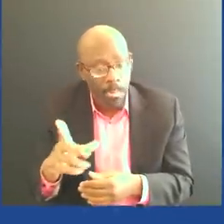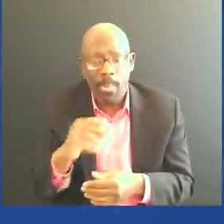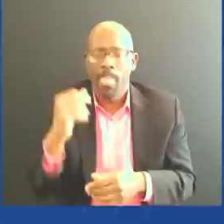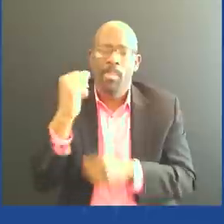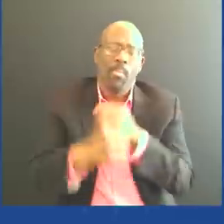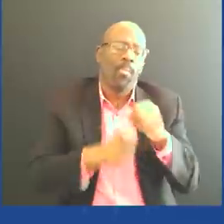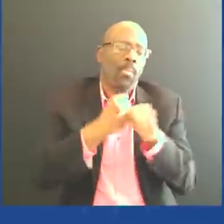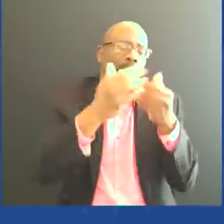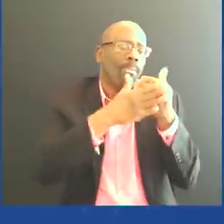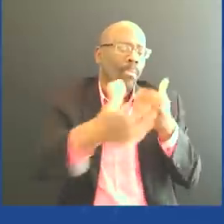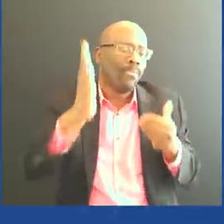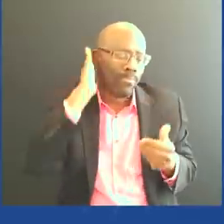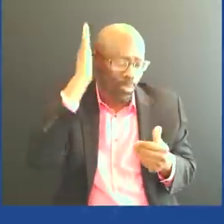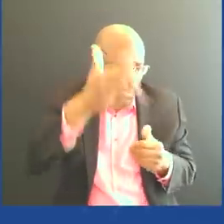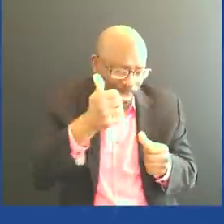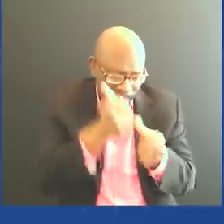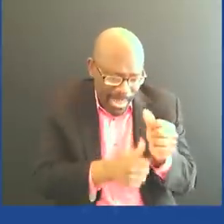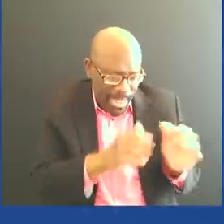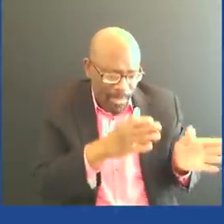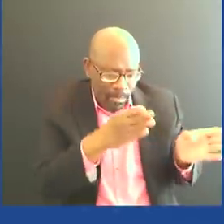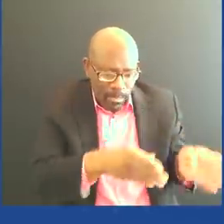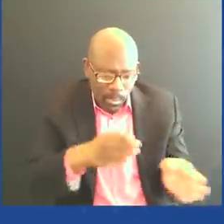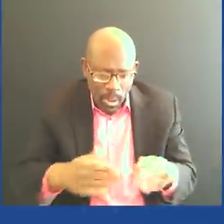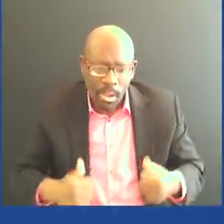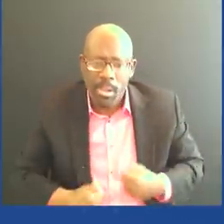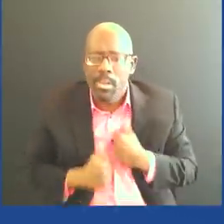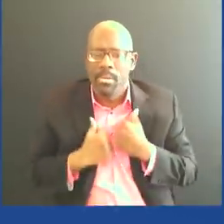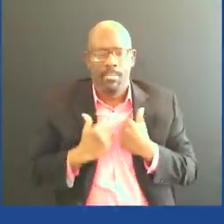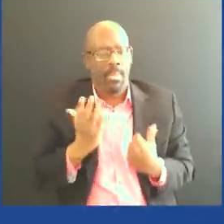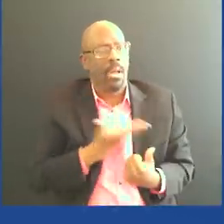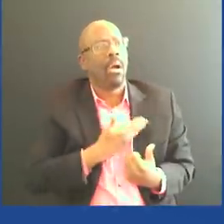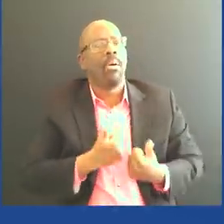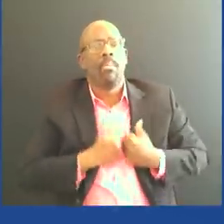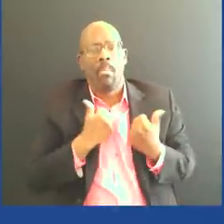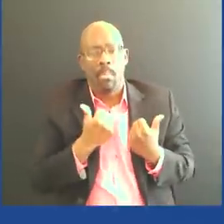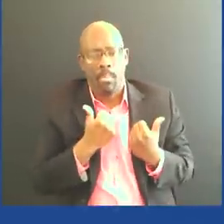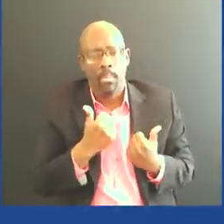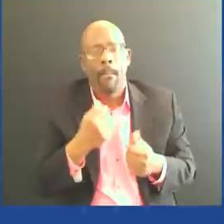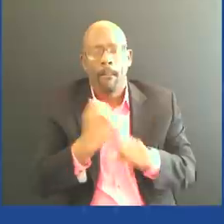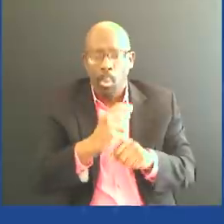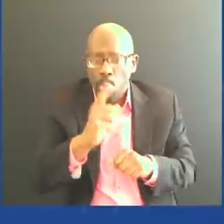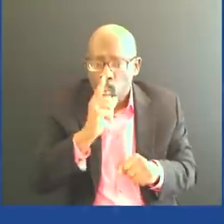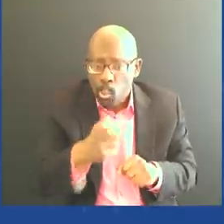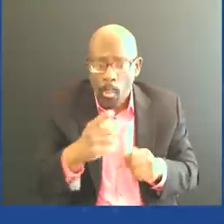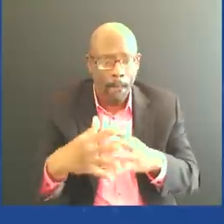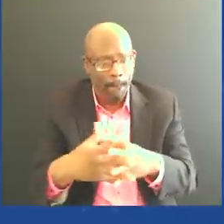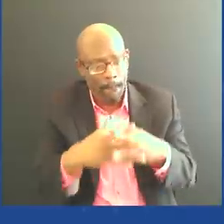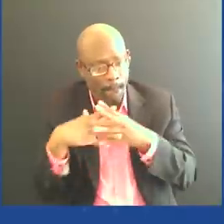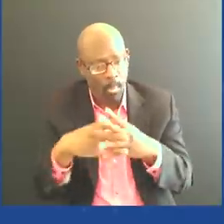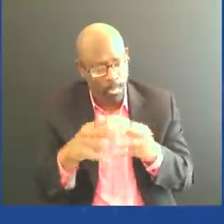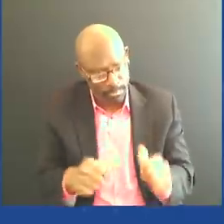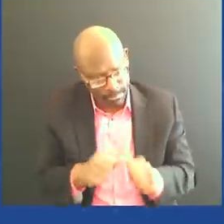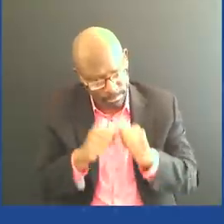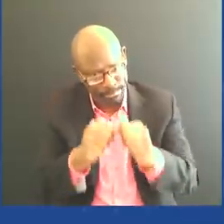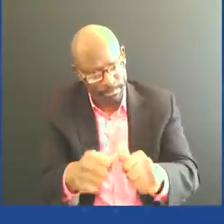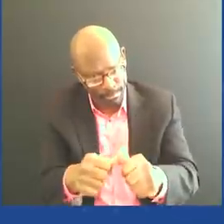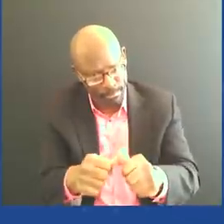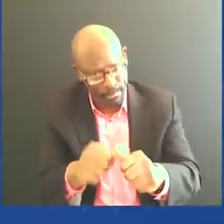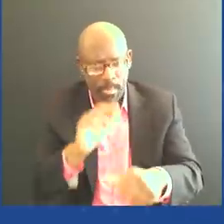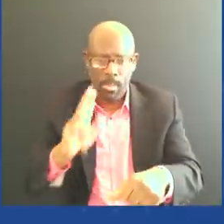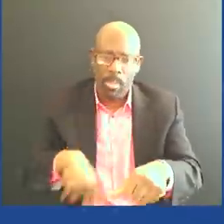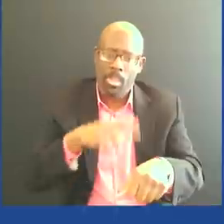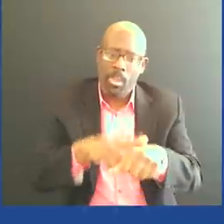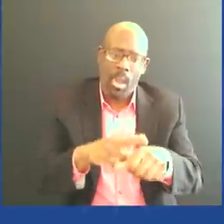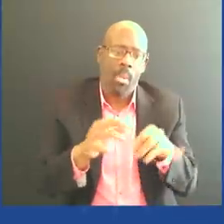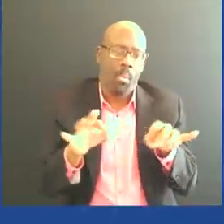each of us live our lives in ways to ensure that America remains a nation worthy of their sacrifice, so that a government